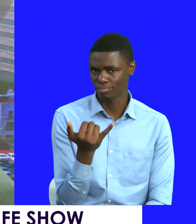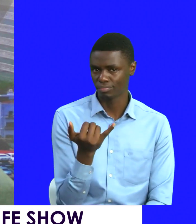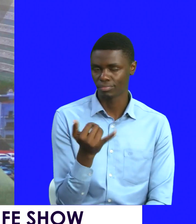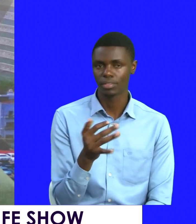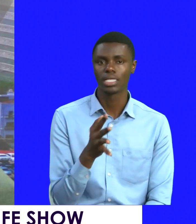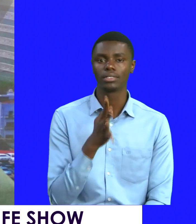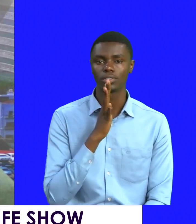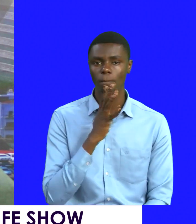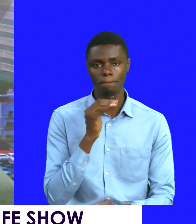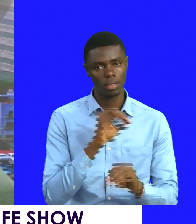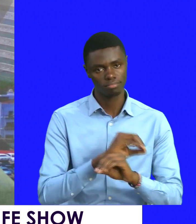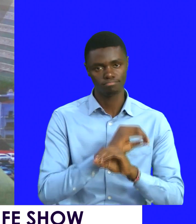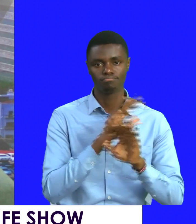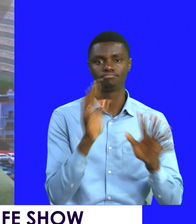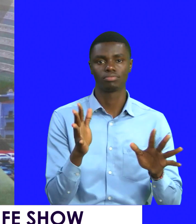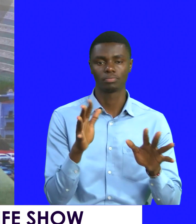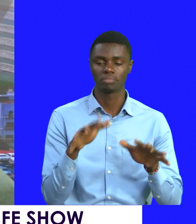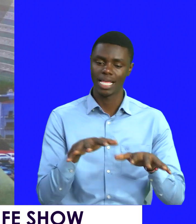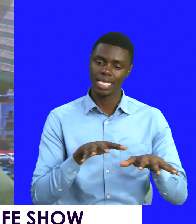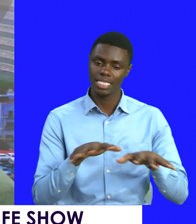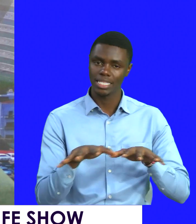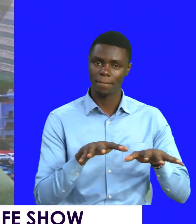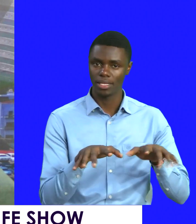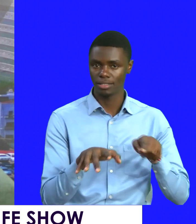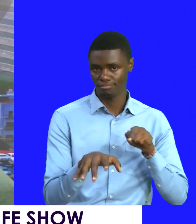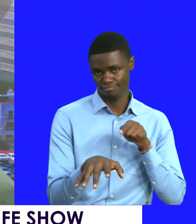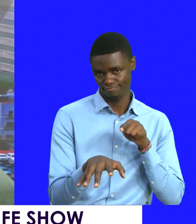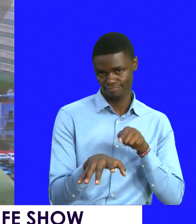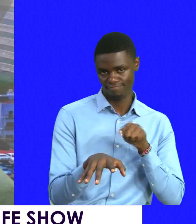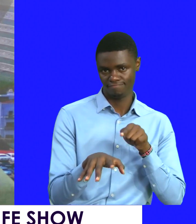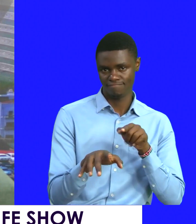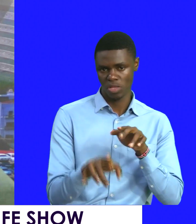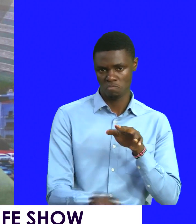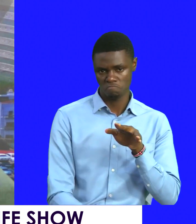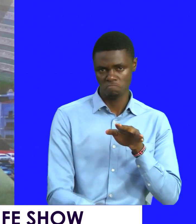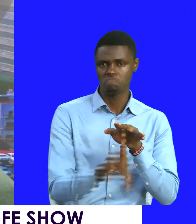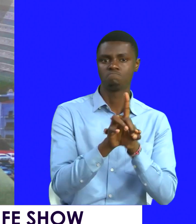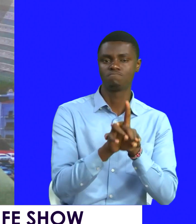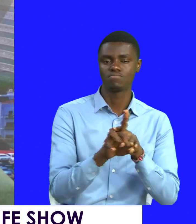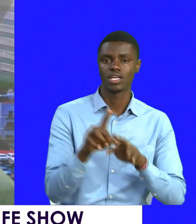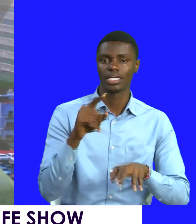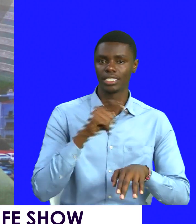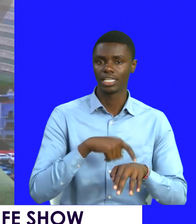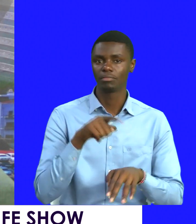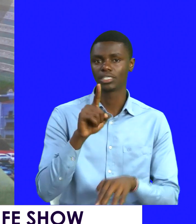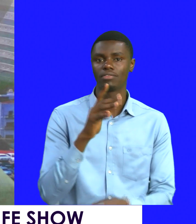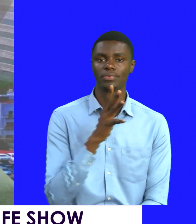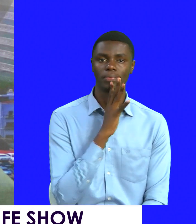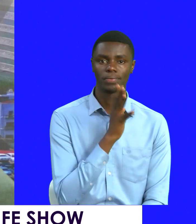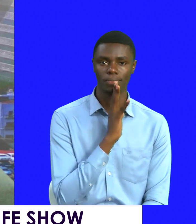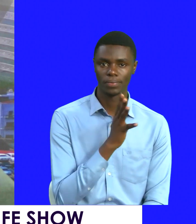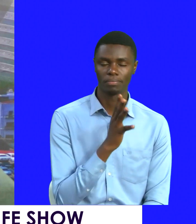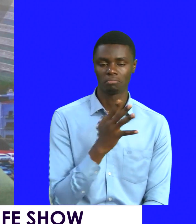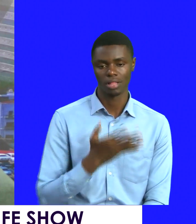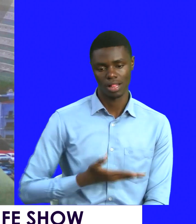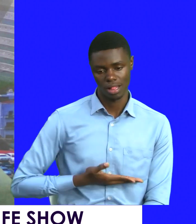Speak it out. Instability comes out whenever you speak.